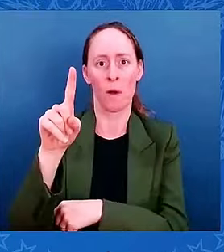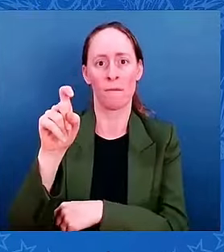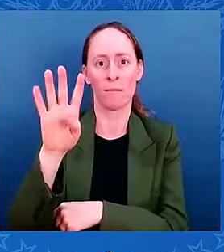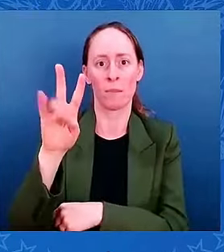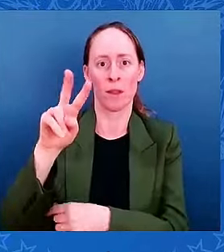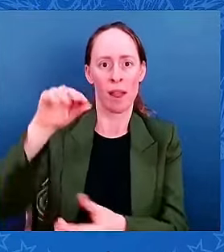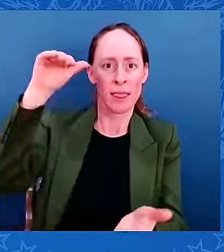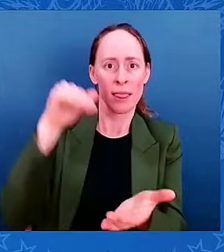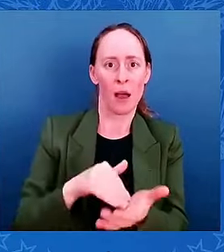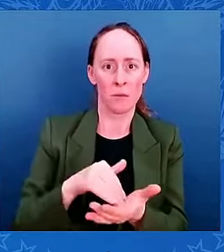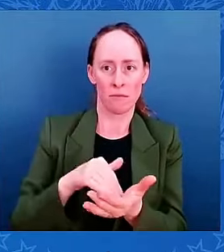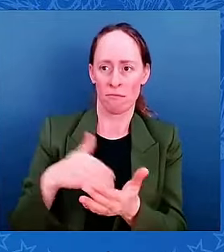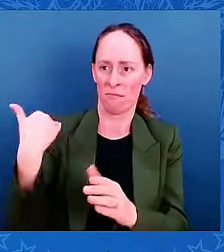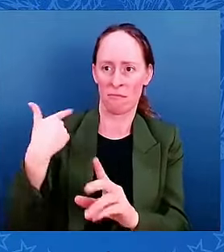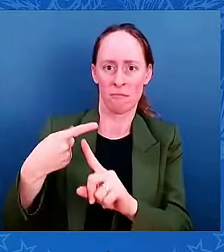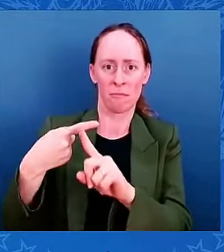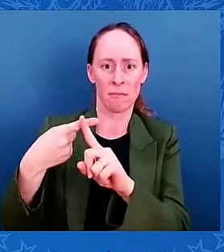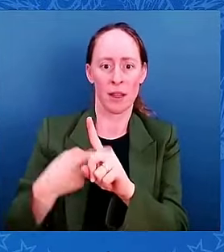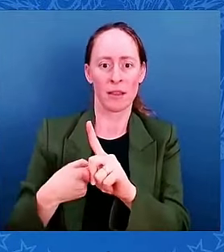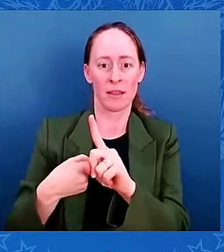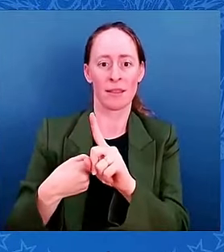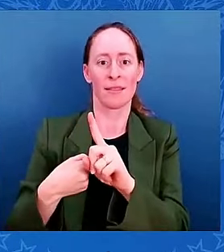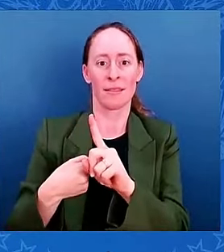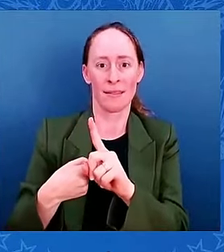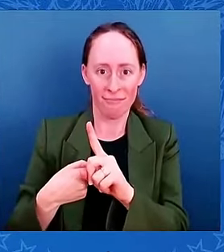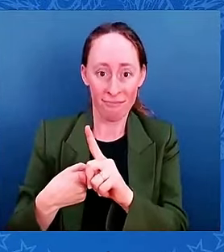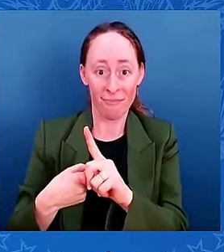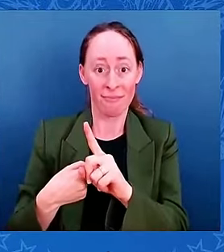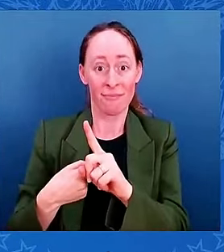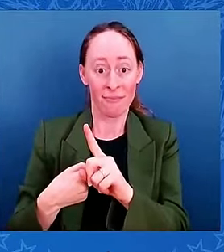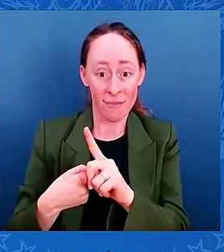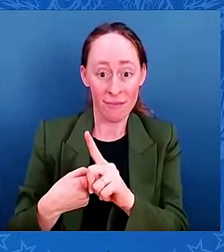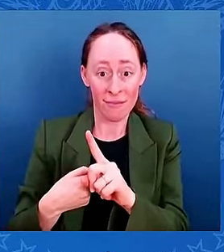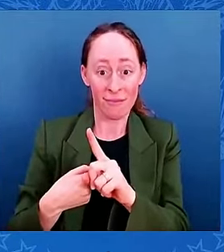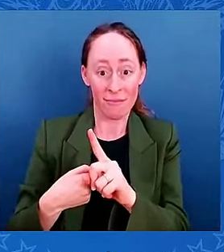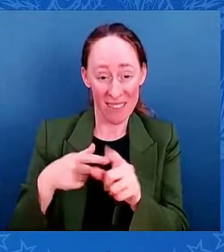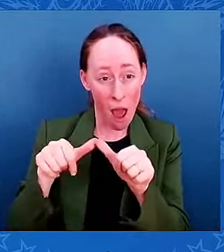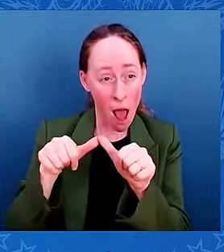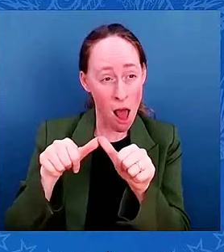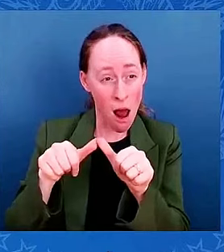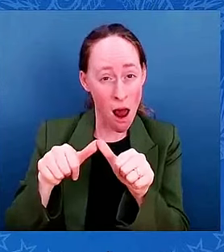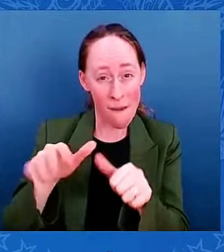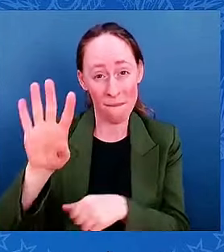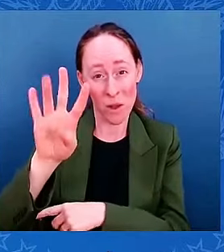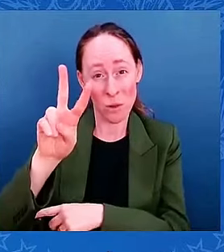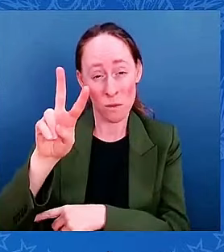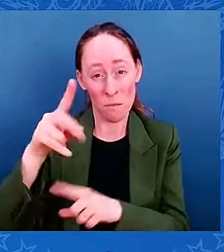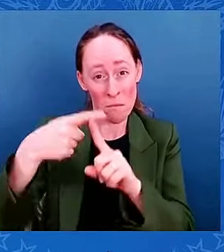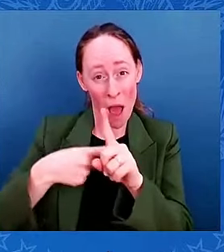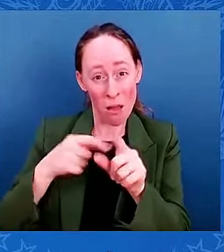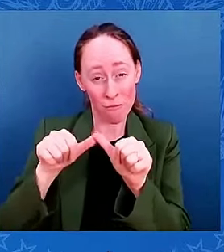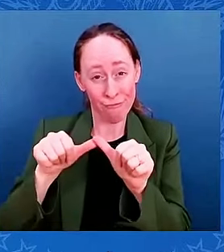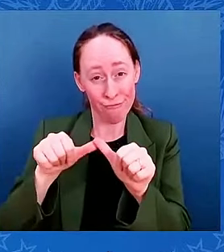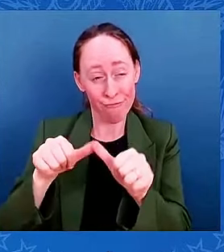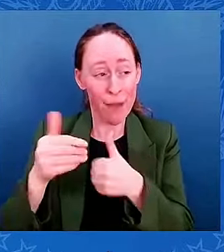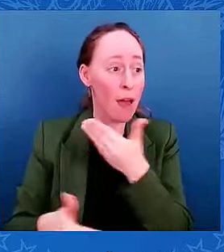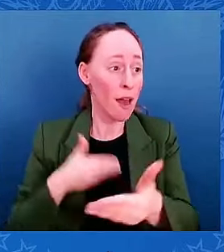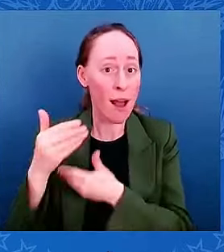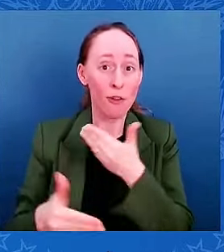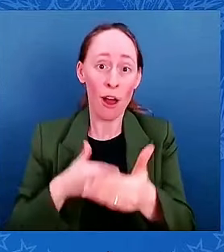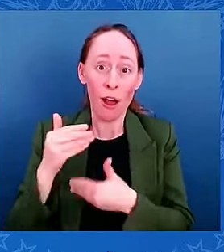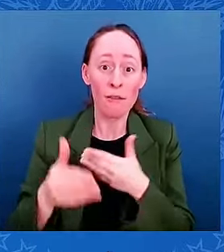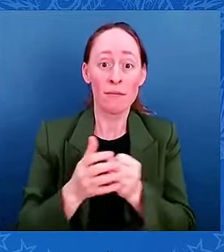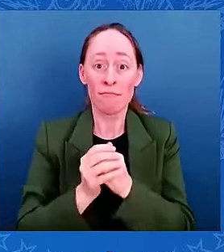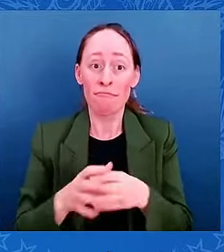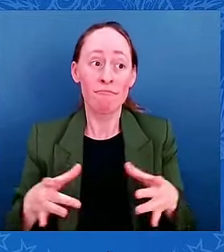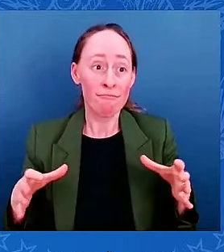That's 42 straight months in a row, every single month increasing in jobs to a total